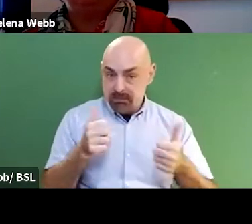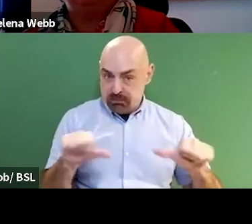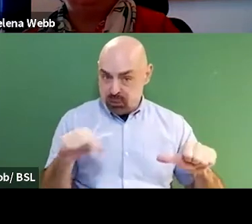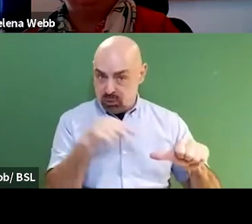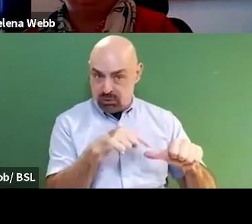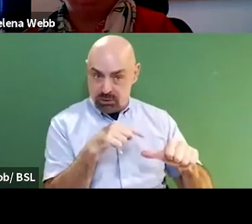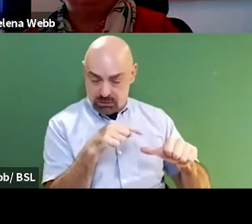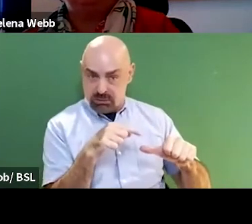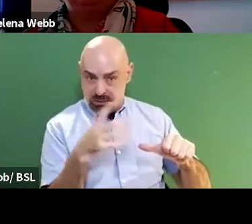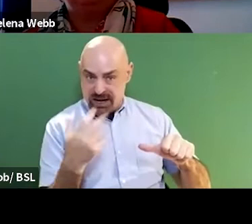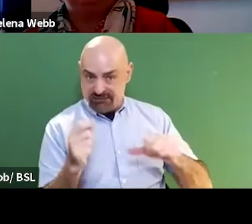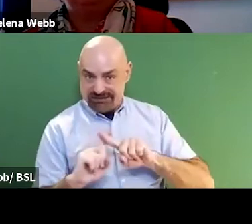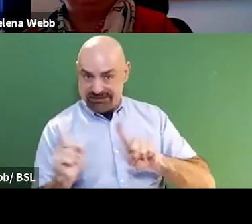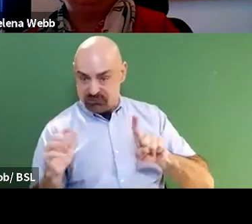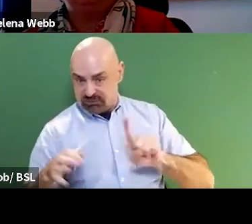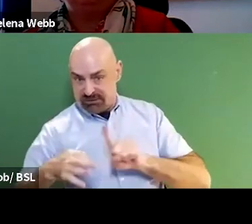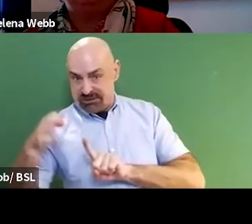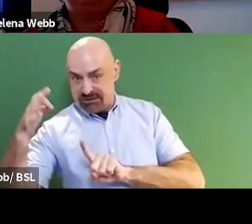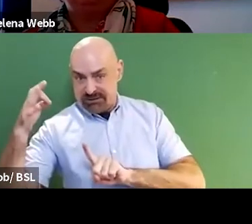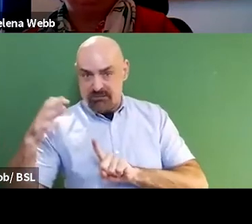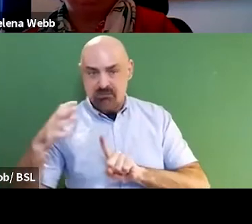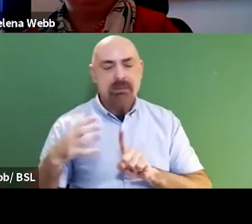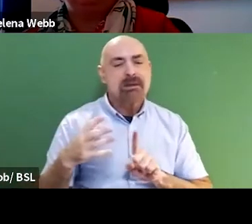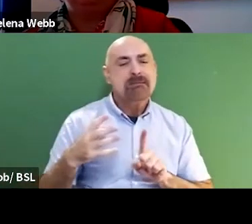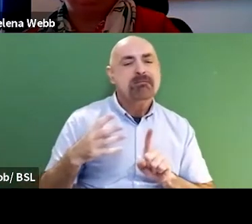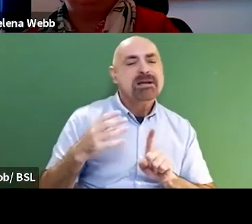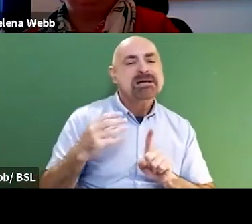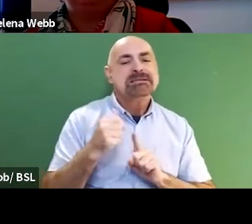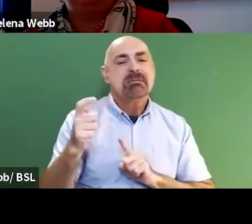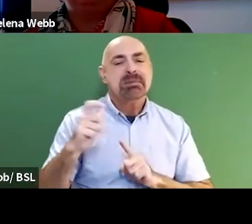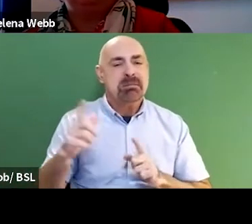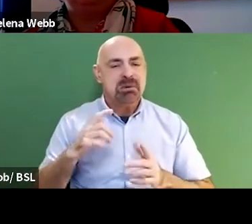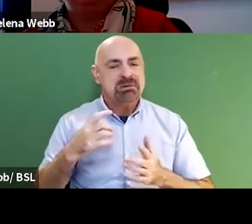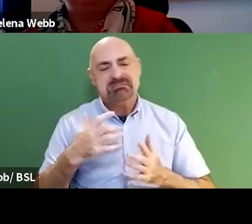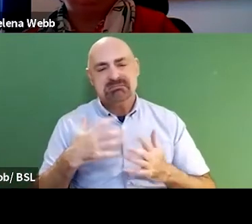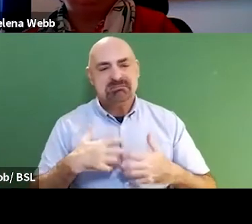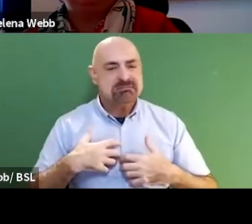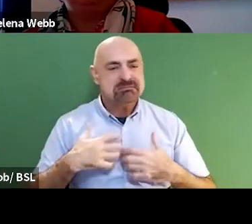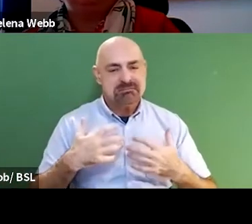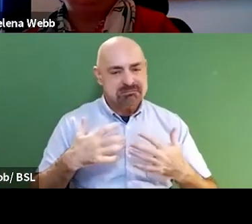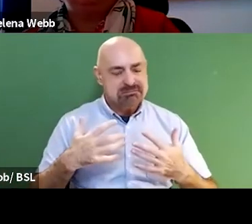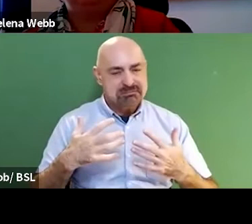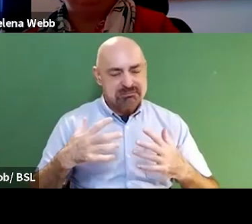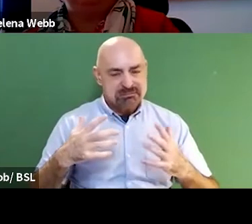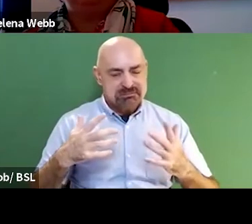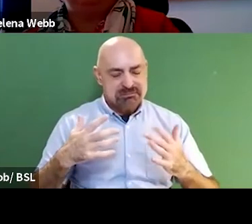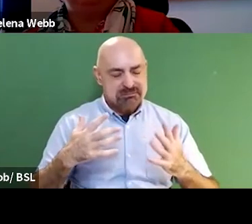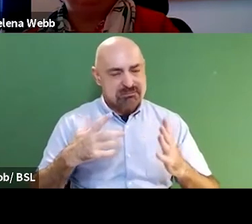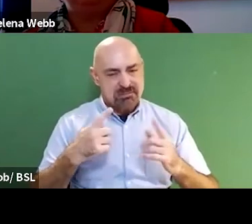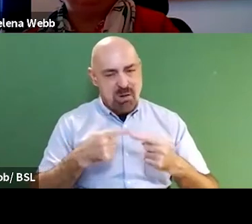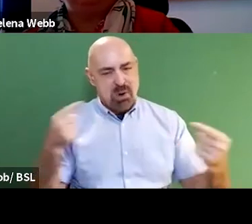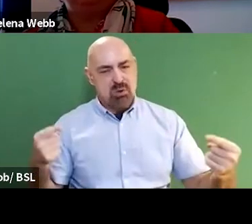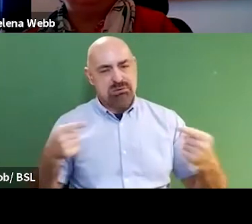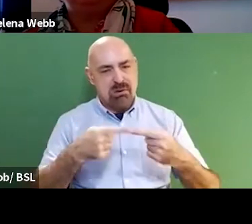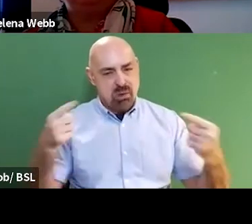the questions that people are posing. These are exactly the kinds of questions that the Family